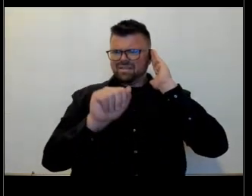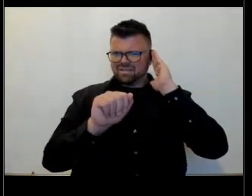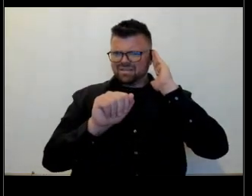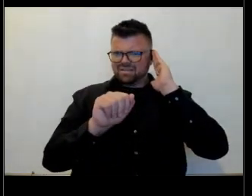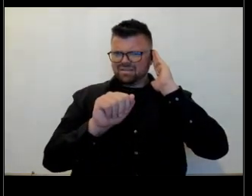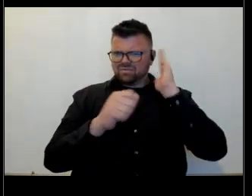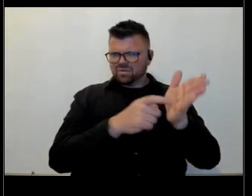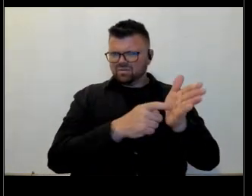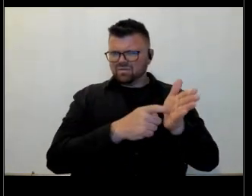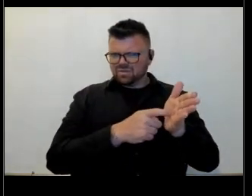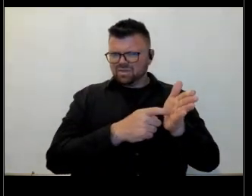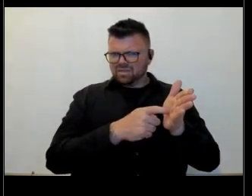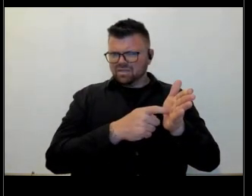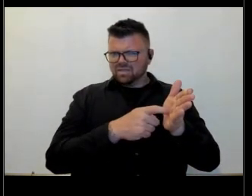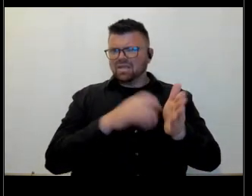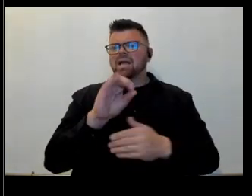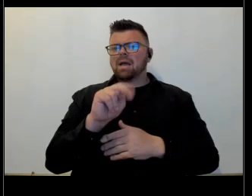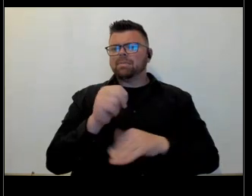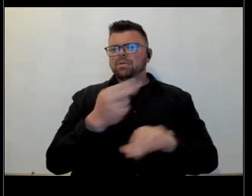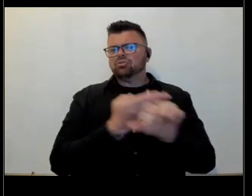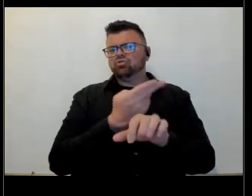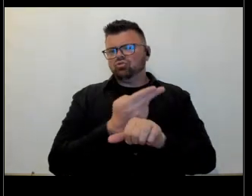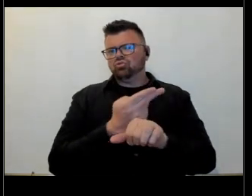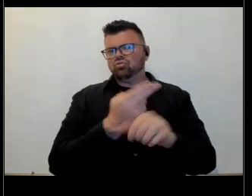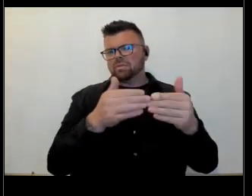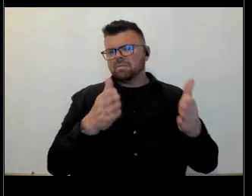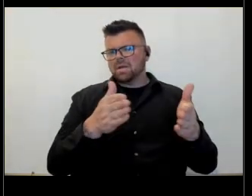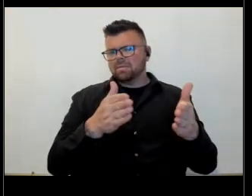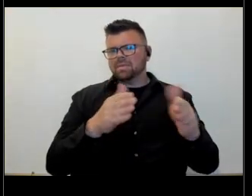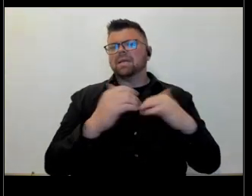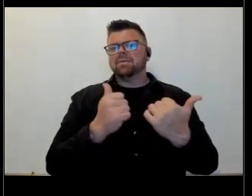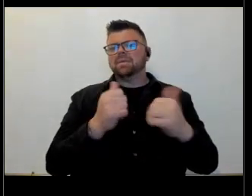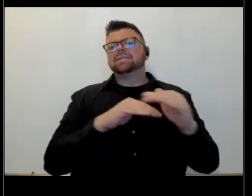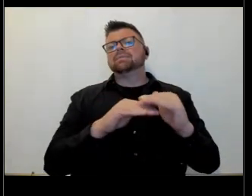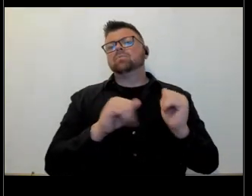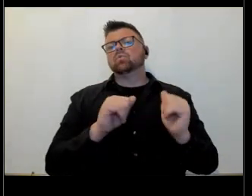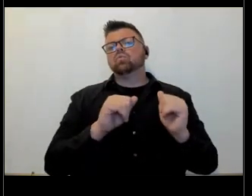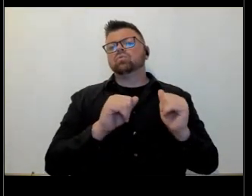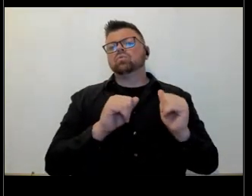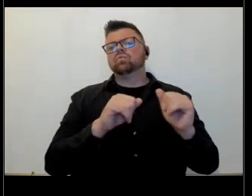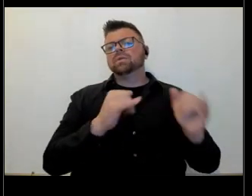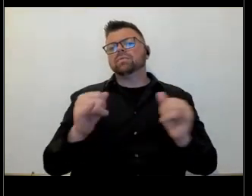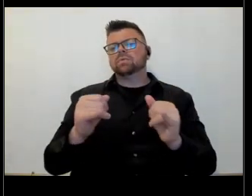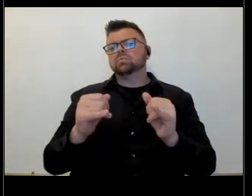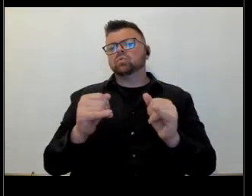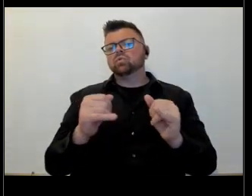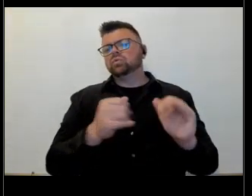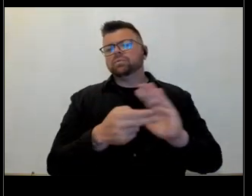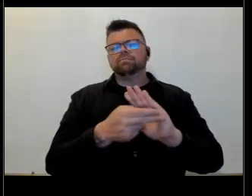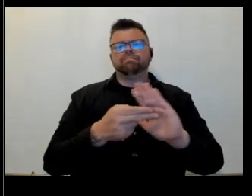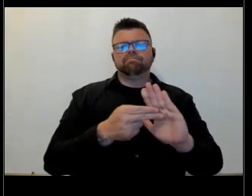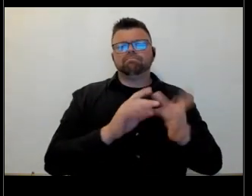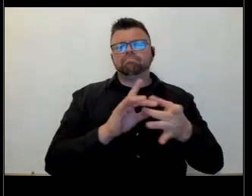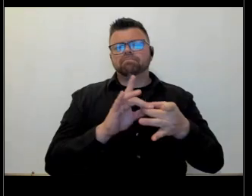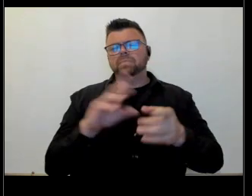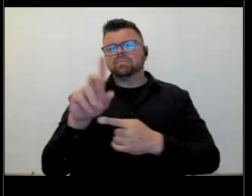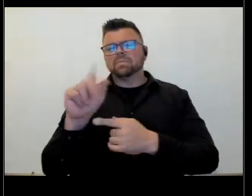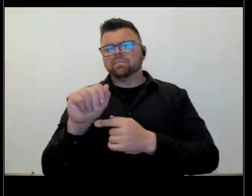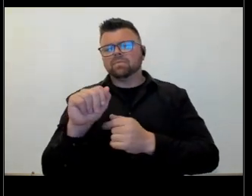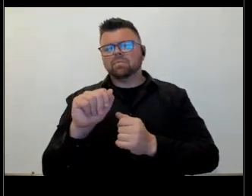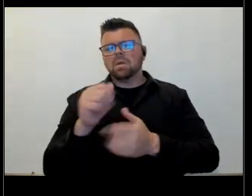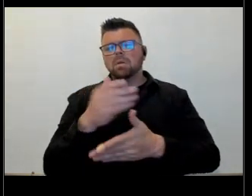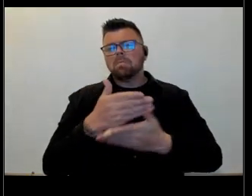and common use areas be accessible for persons with disabilities. Portions of residential sites that